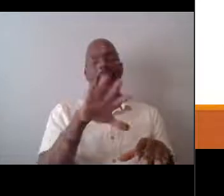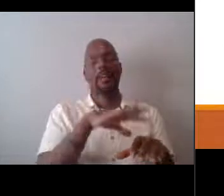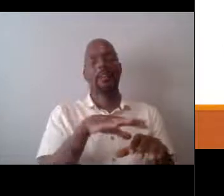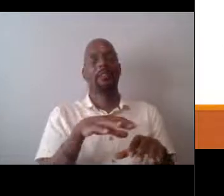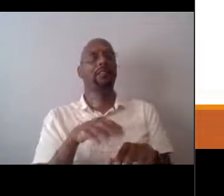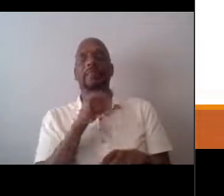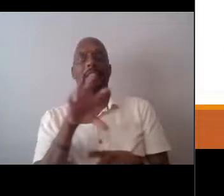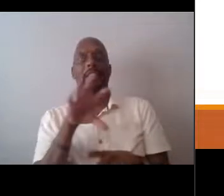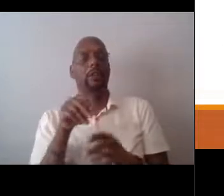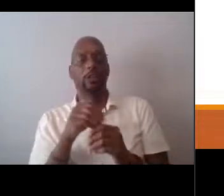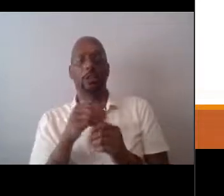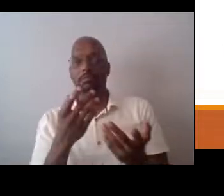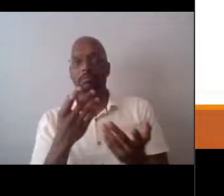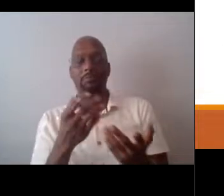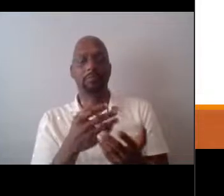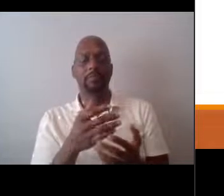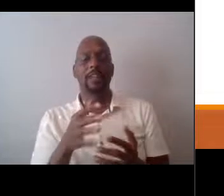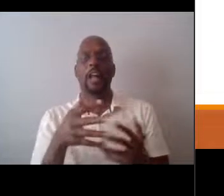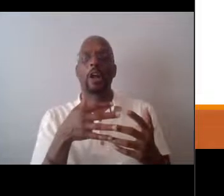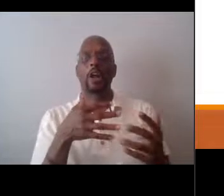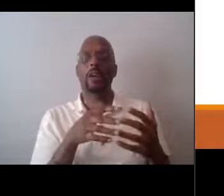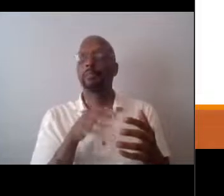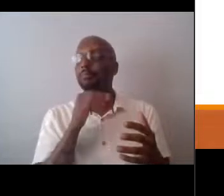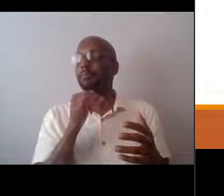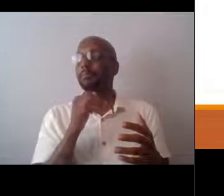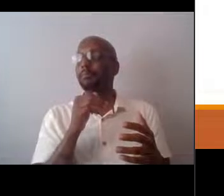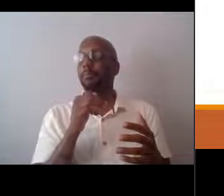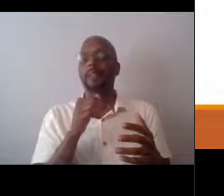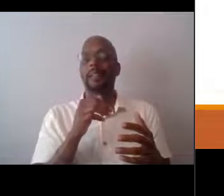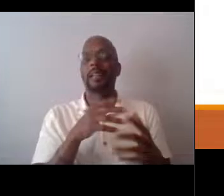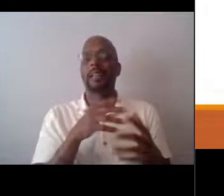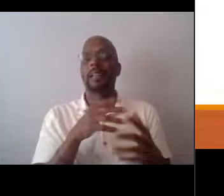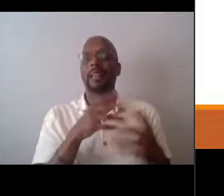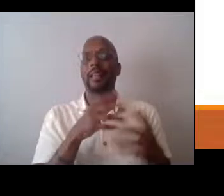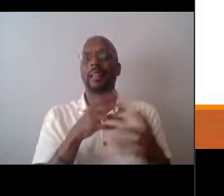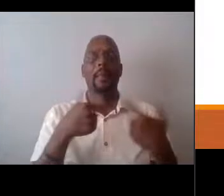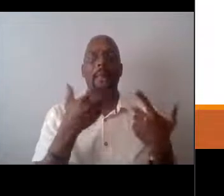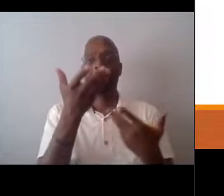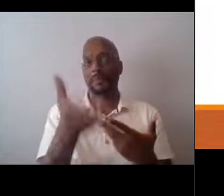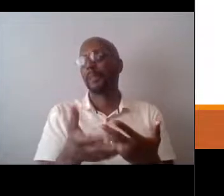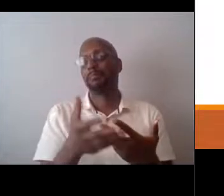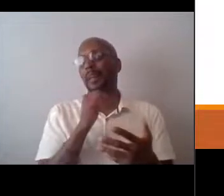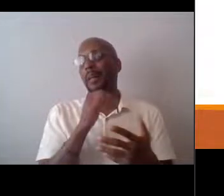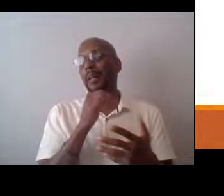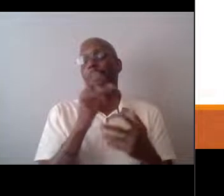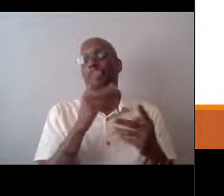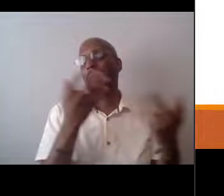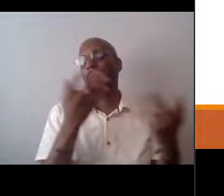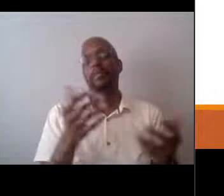included, and the gray areas are uninhabited, unpopulated blocks.